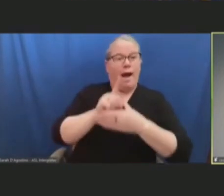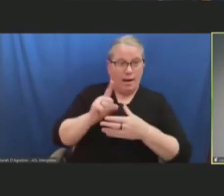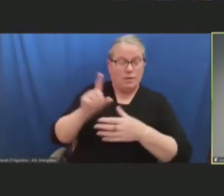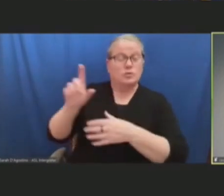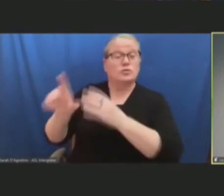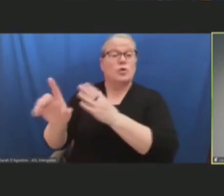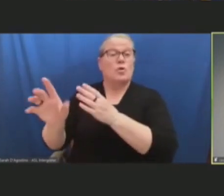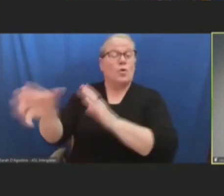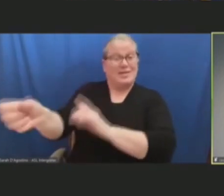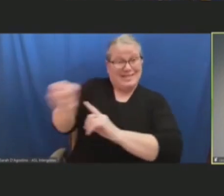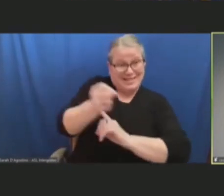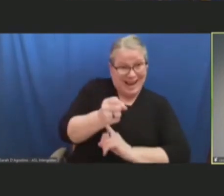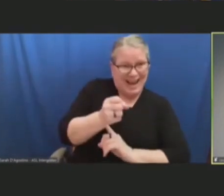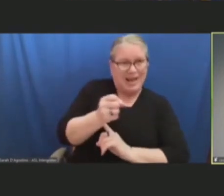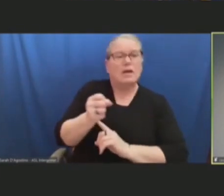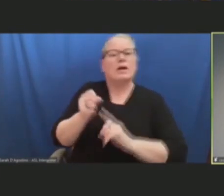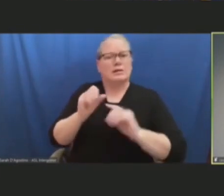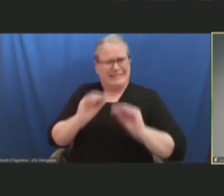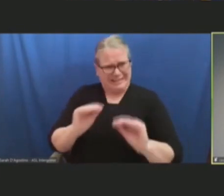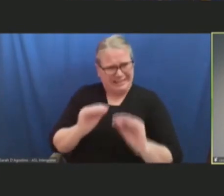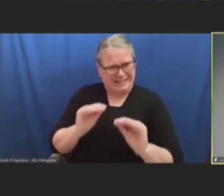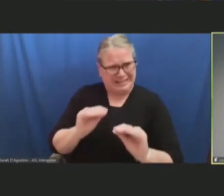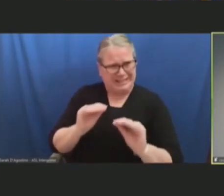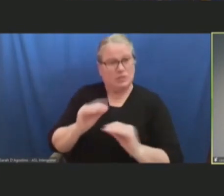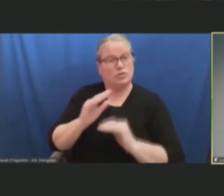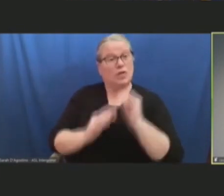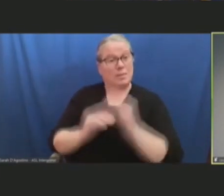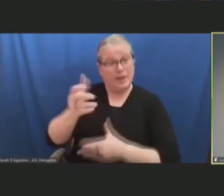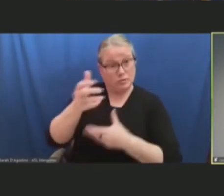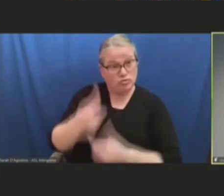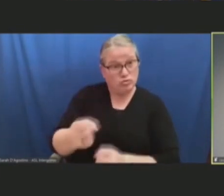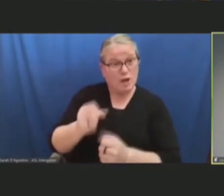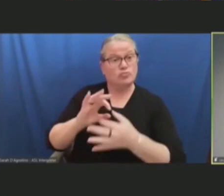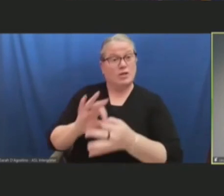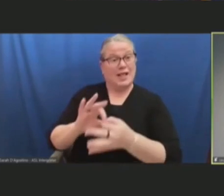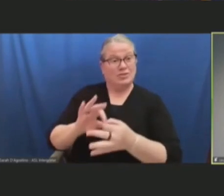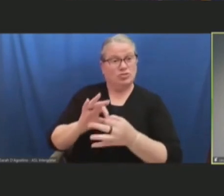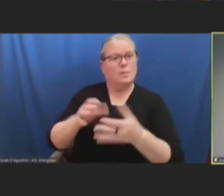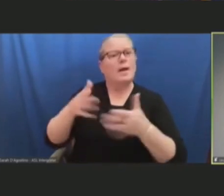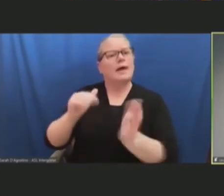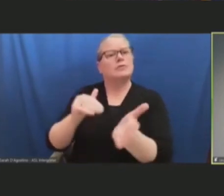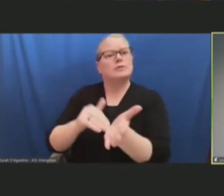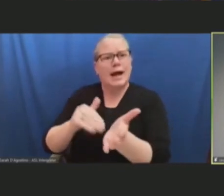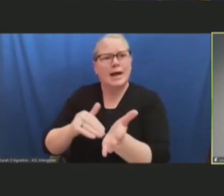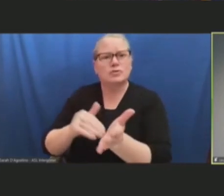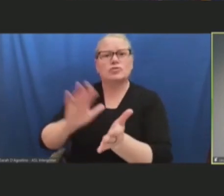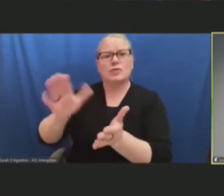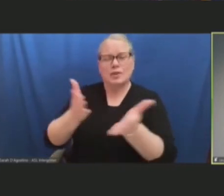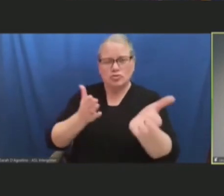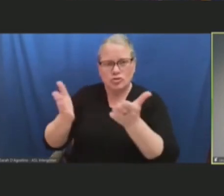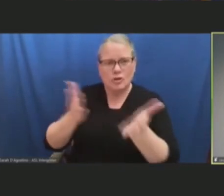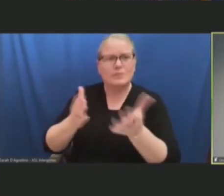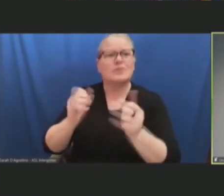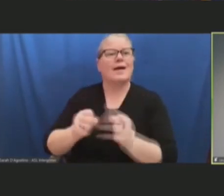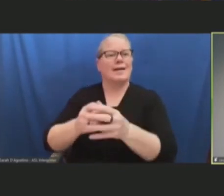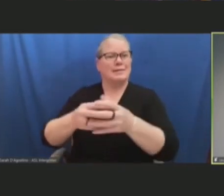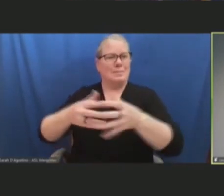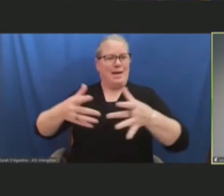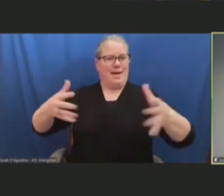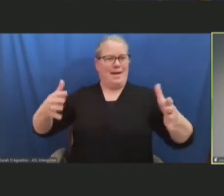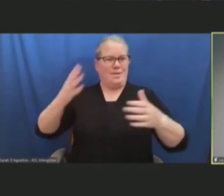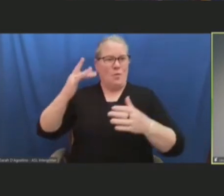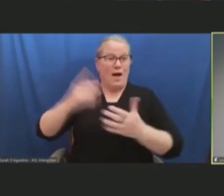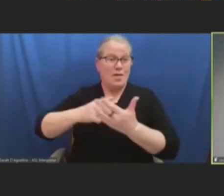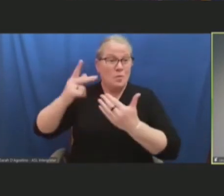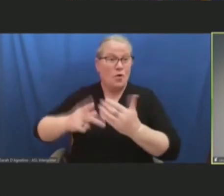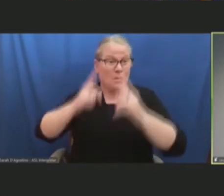a relationship, and it allows doctors and even services in Connecticut to expand because we're all on the right channel. We're all in the same program.